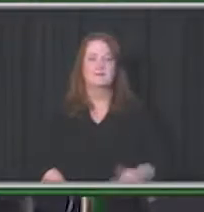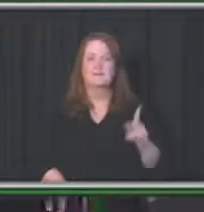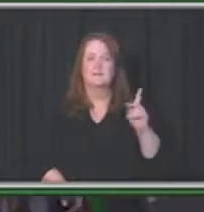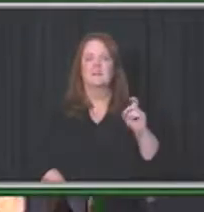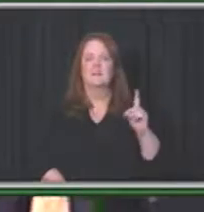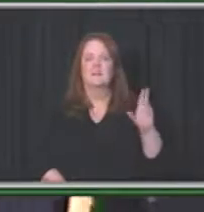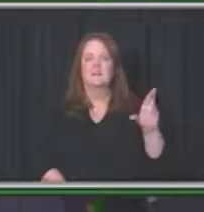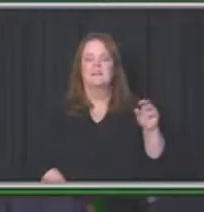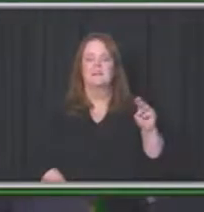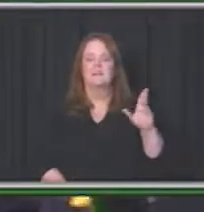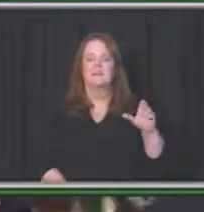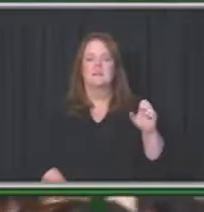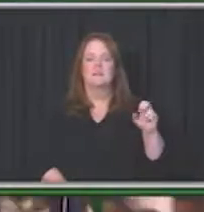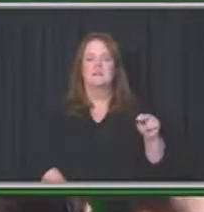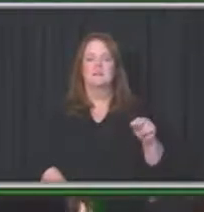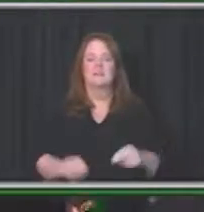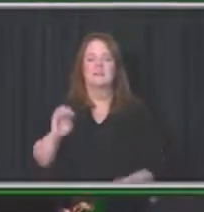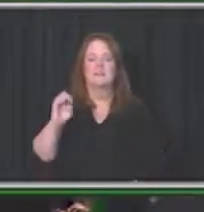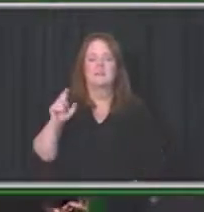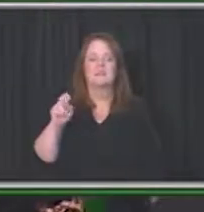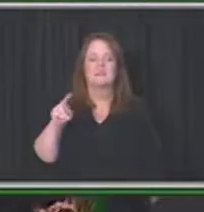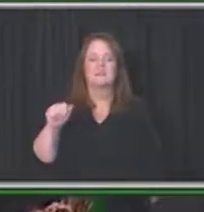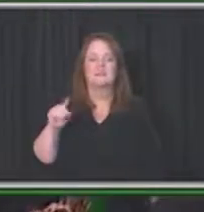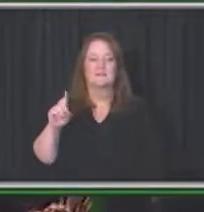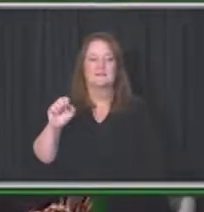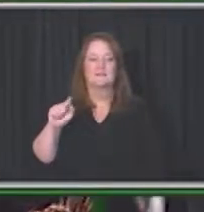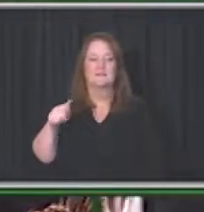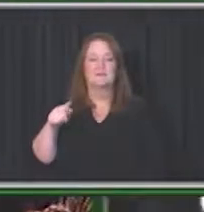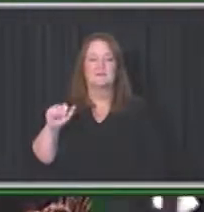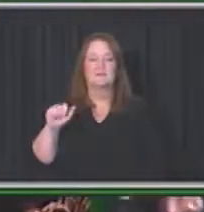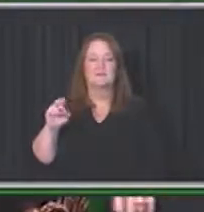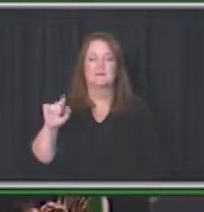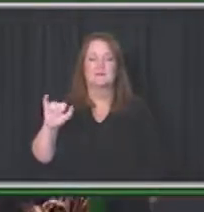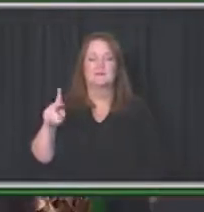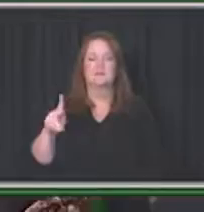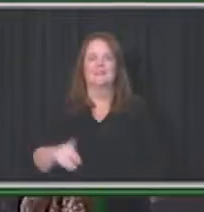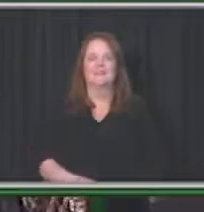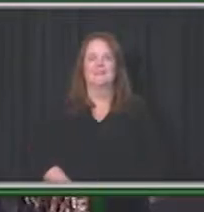Kendra Mikawa. Elena Dumchik.